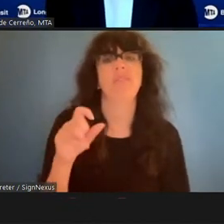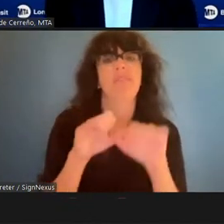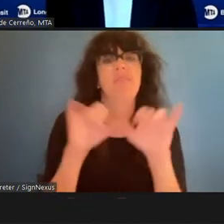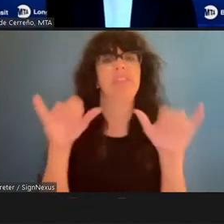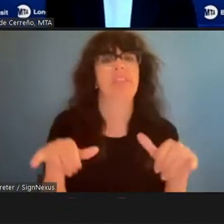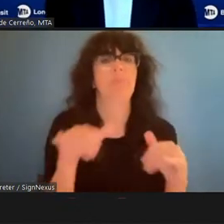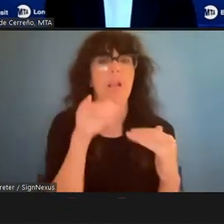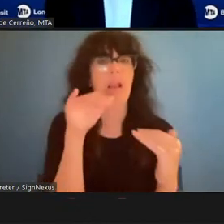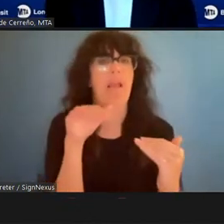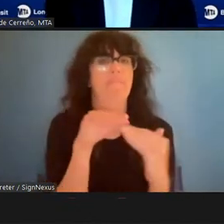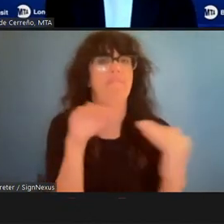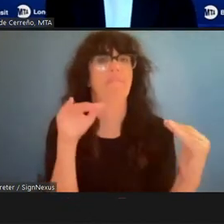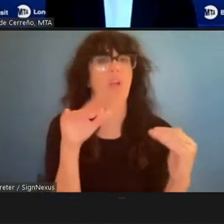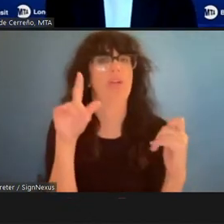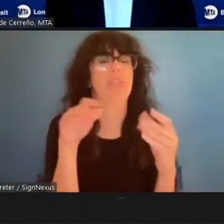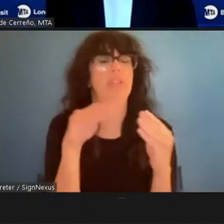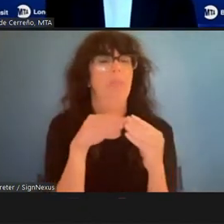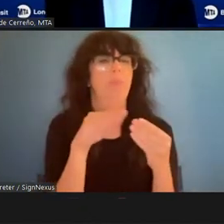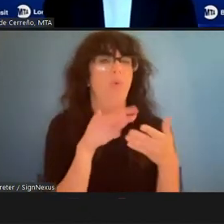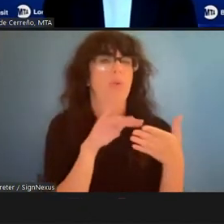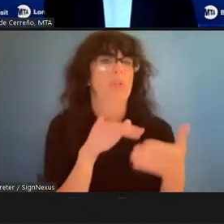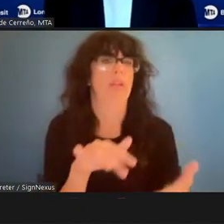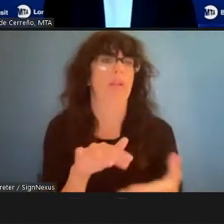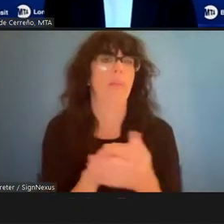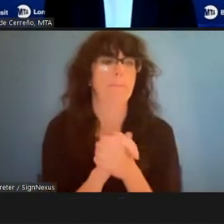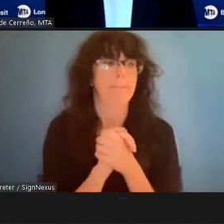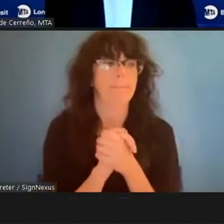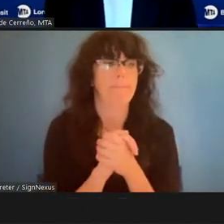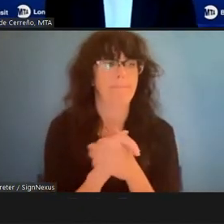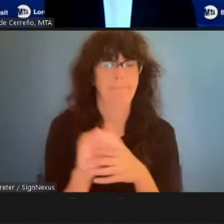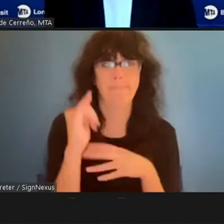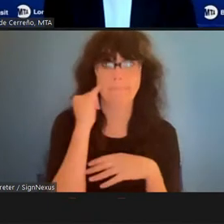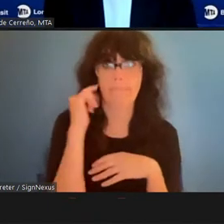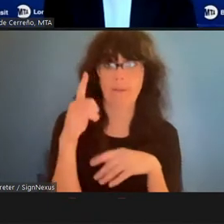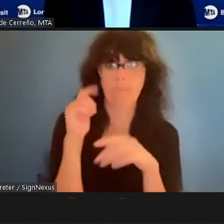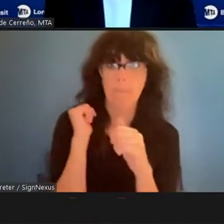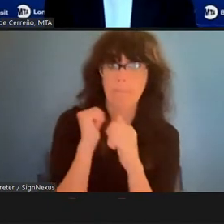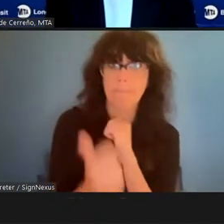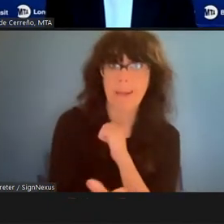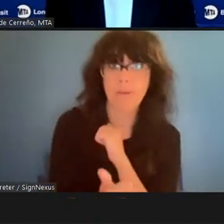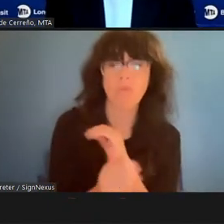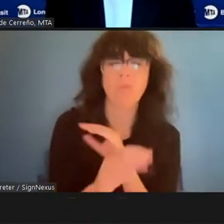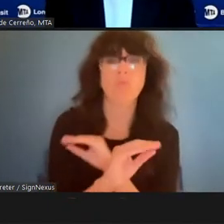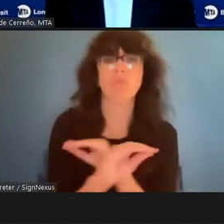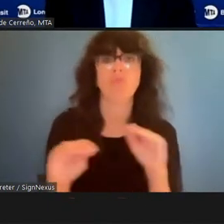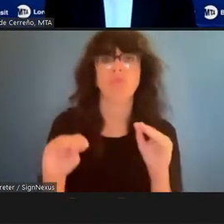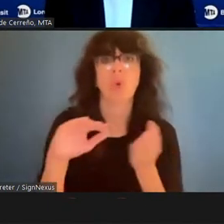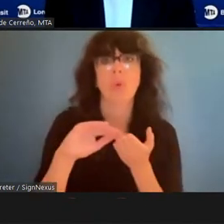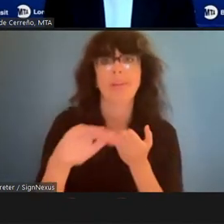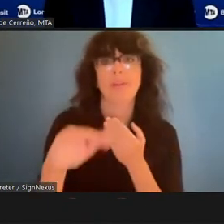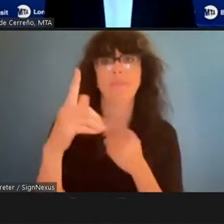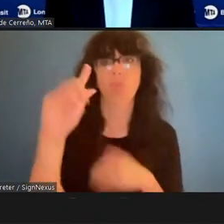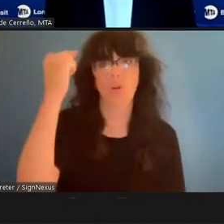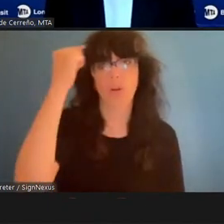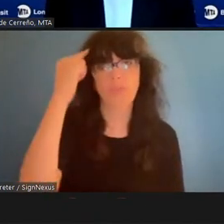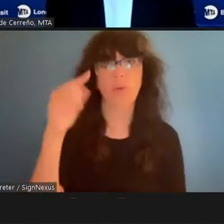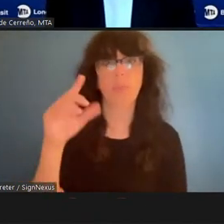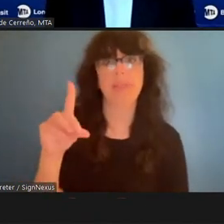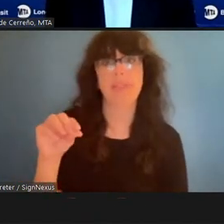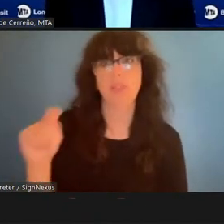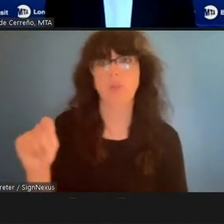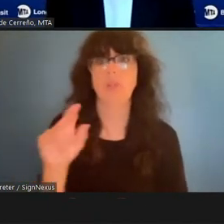and it needs to be further studied if this does go through then there should be no exemptions for any government mta or dot